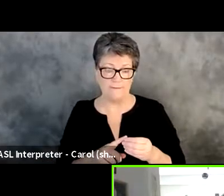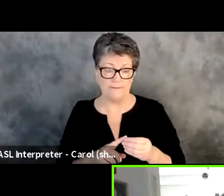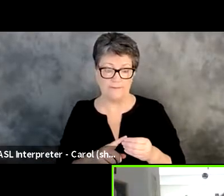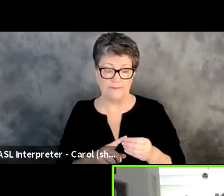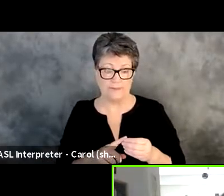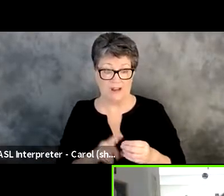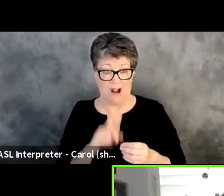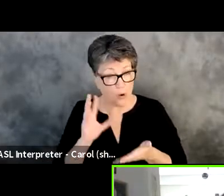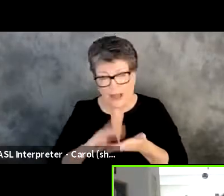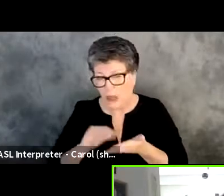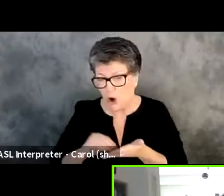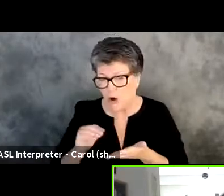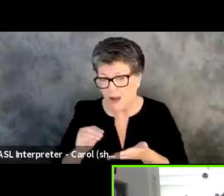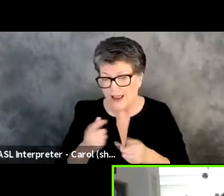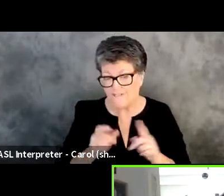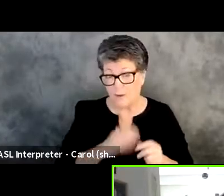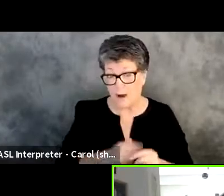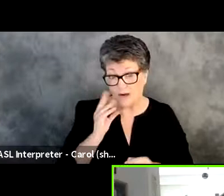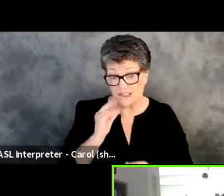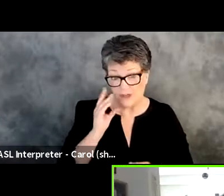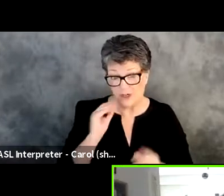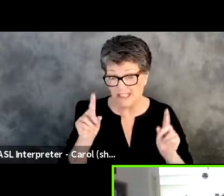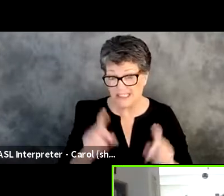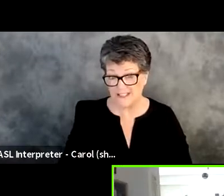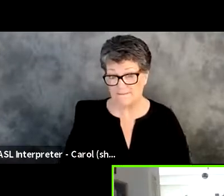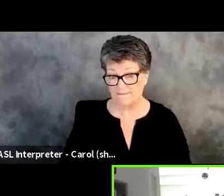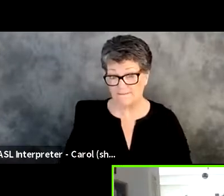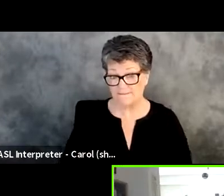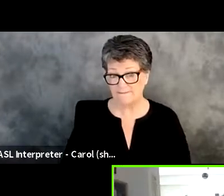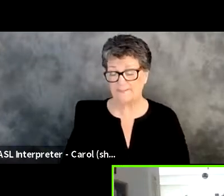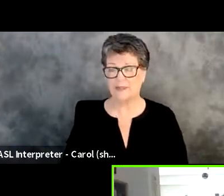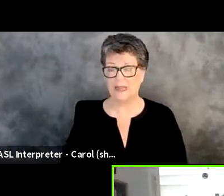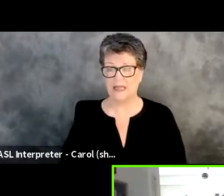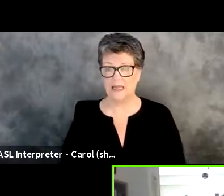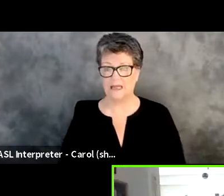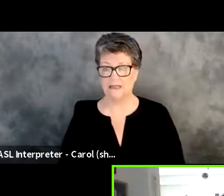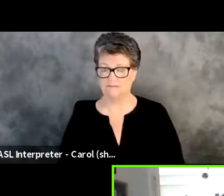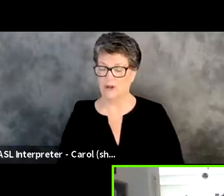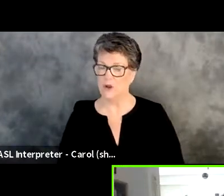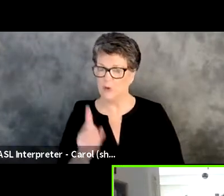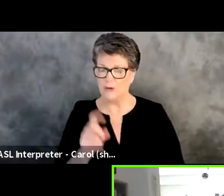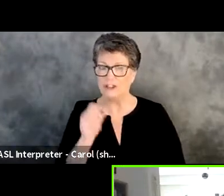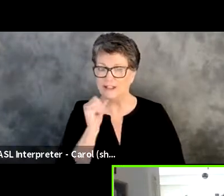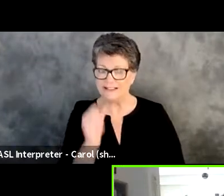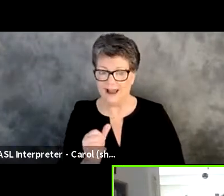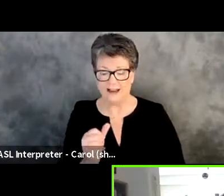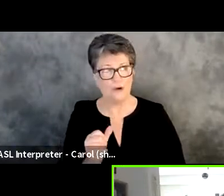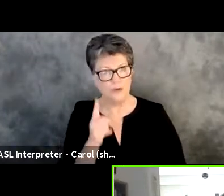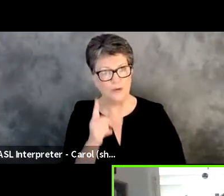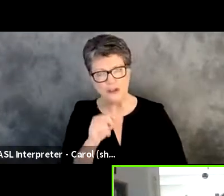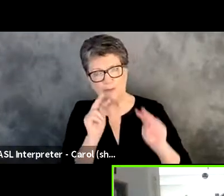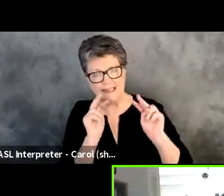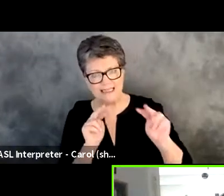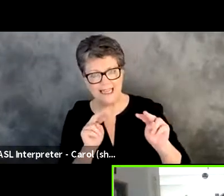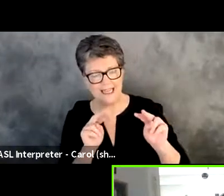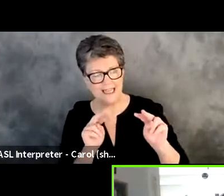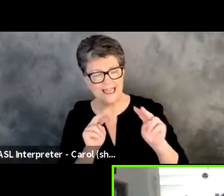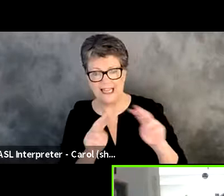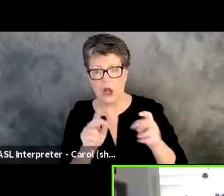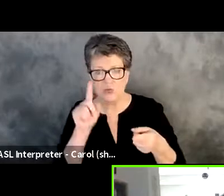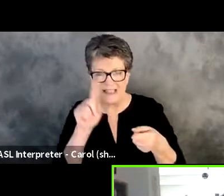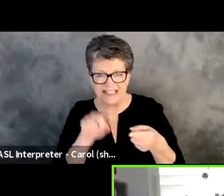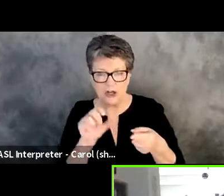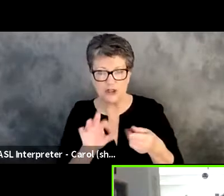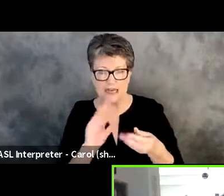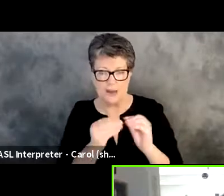we learning from our experiences? Where, we should be seeing reduction in numbers